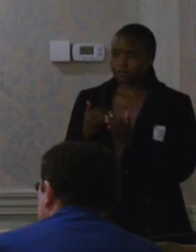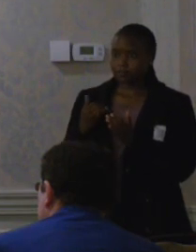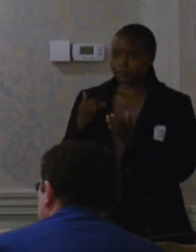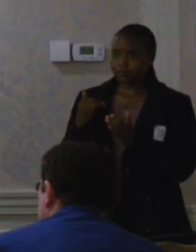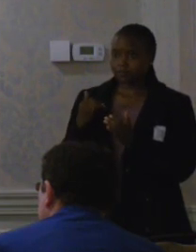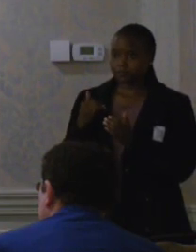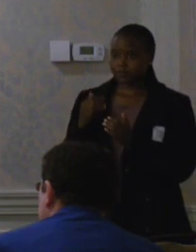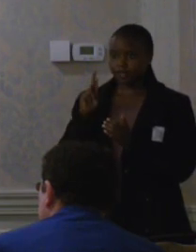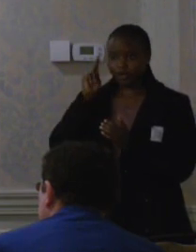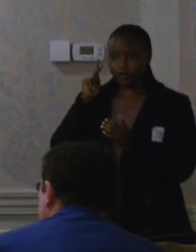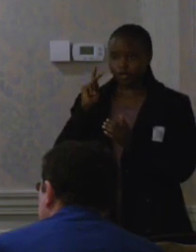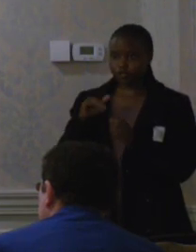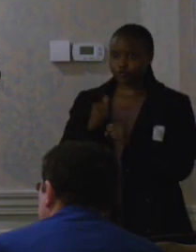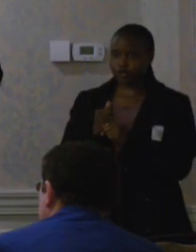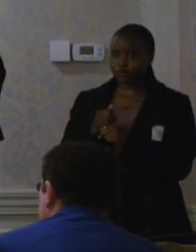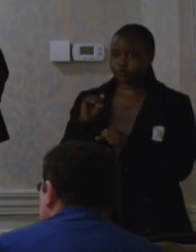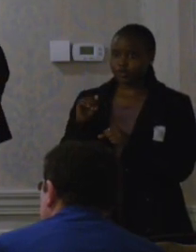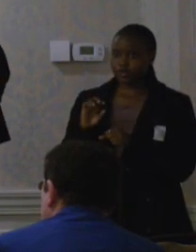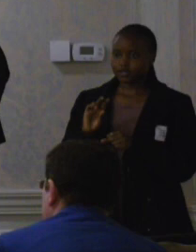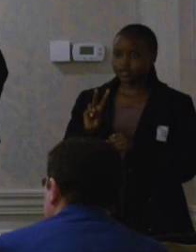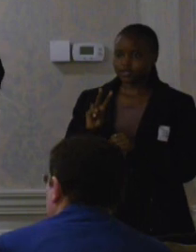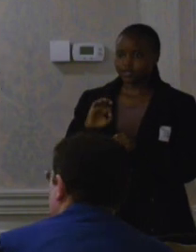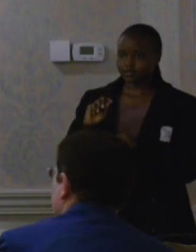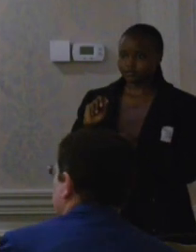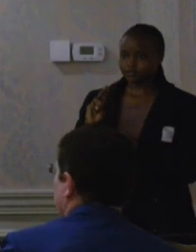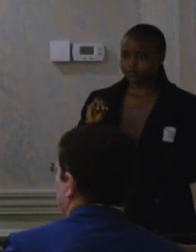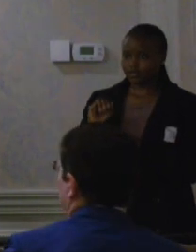this in Vietnam.